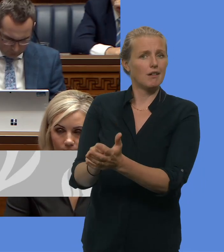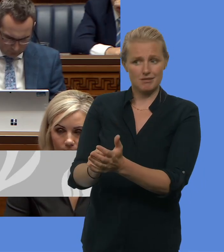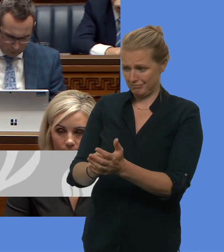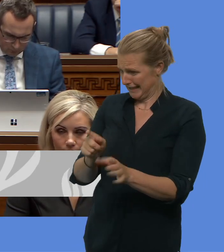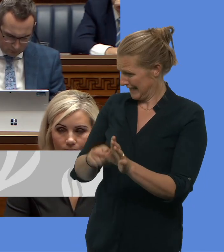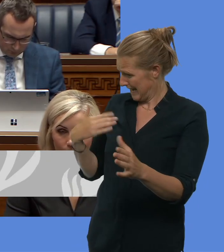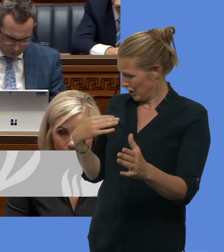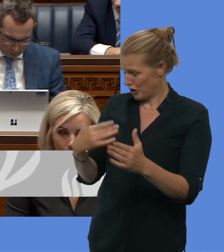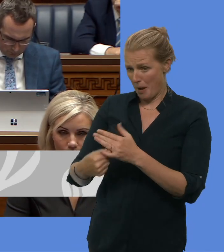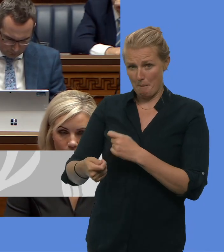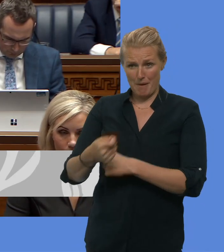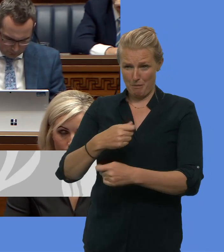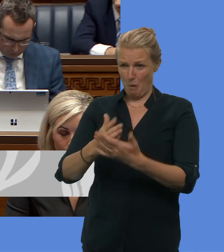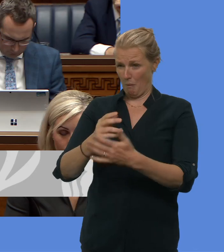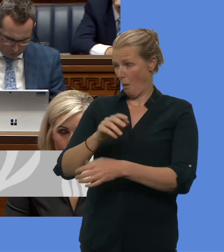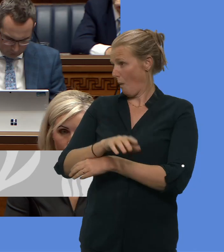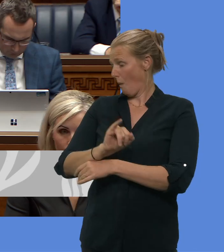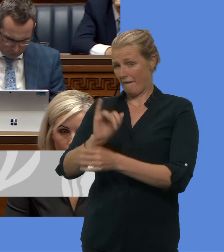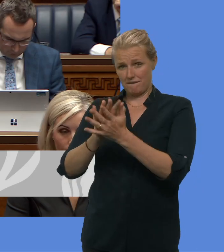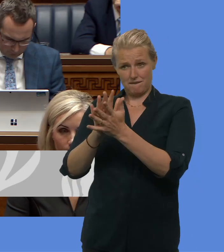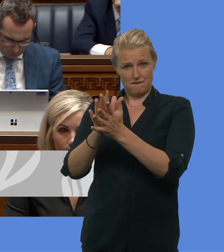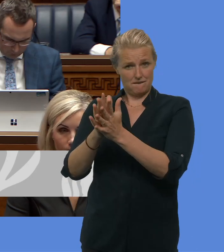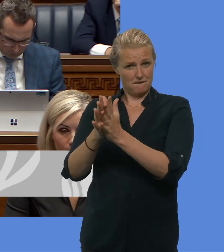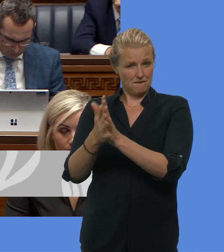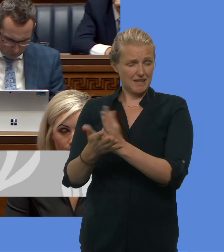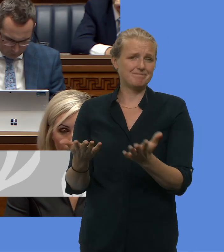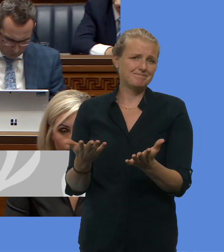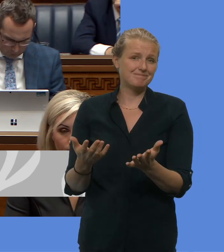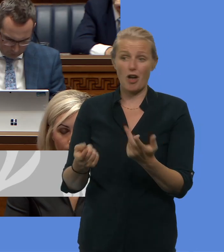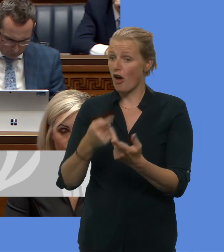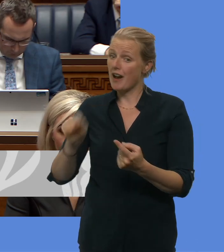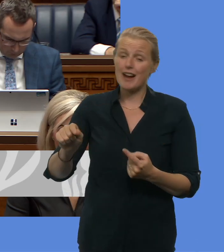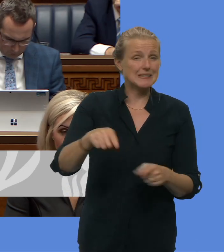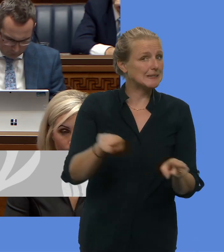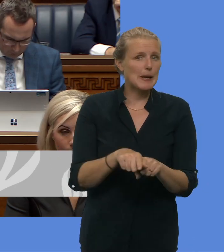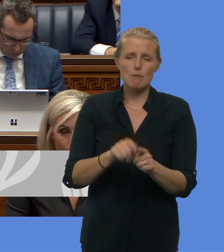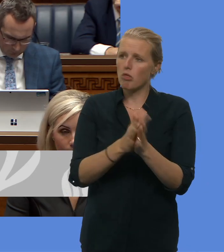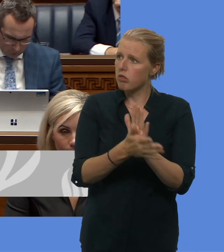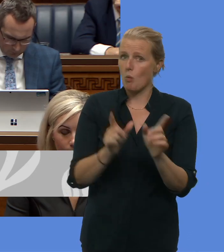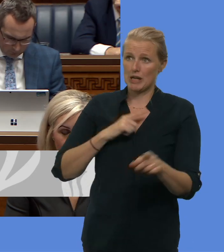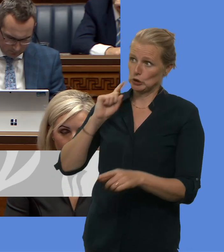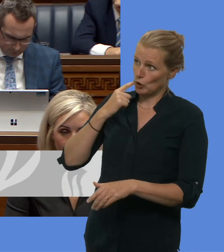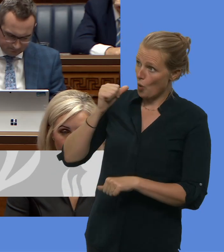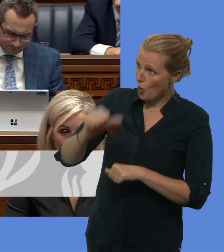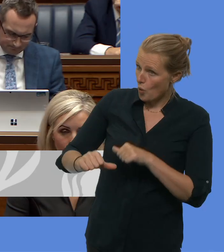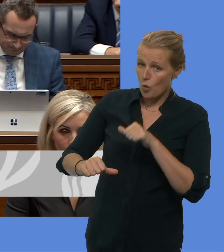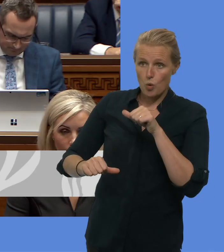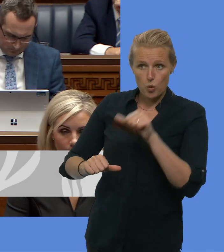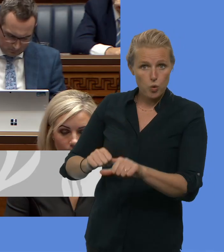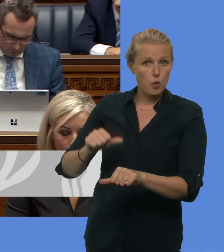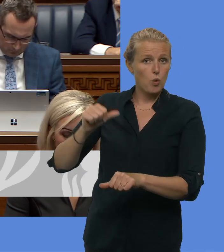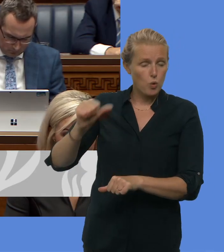it has become an eyesore within the community. That is replicated in many other areas across Northern Ireland. So the processes